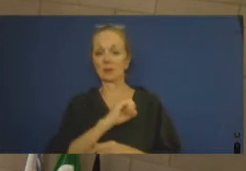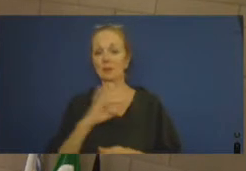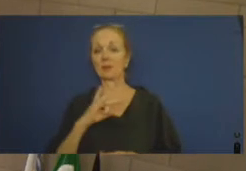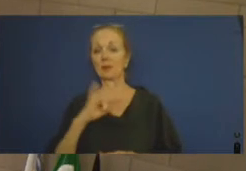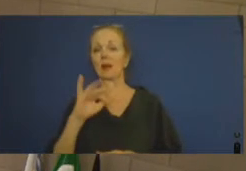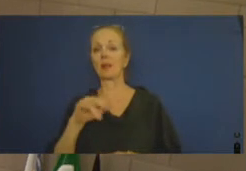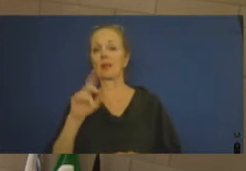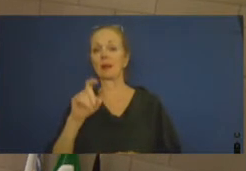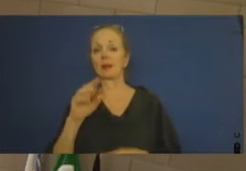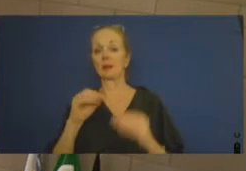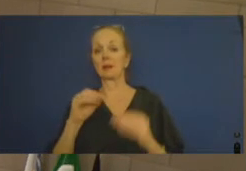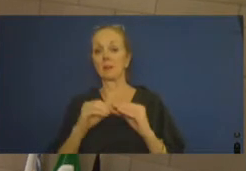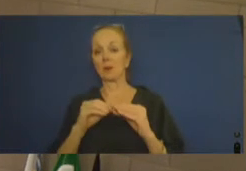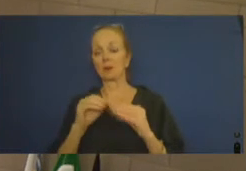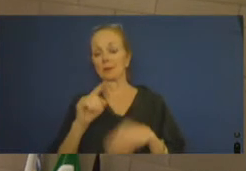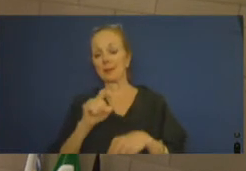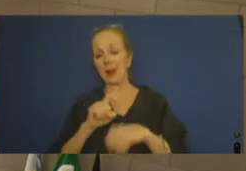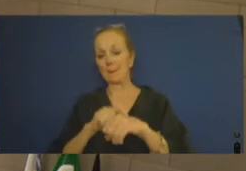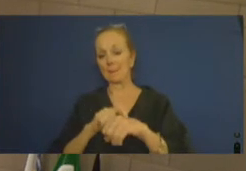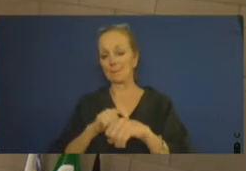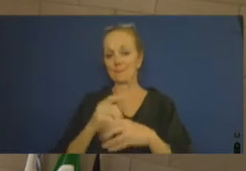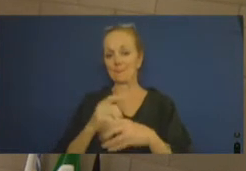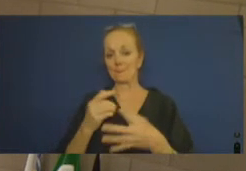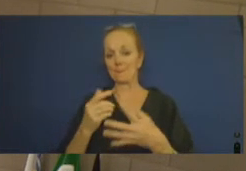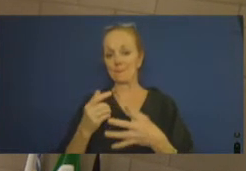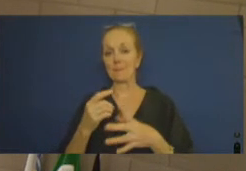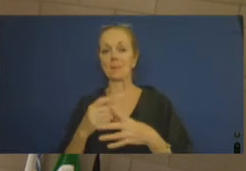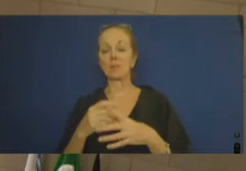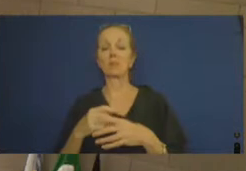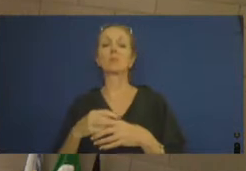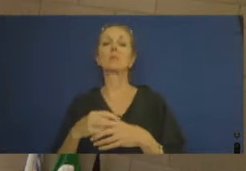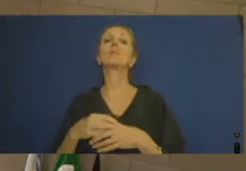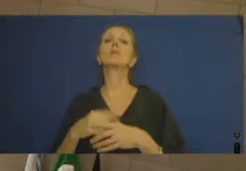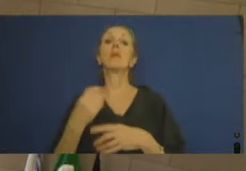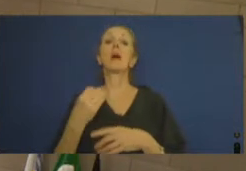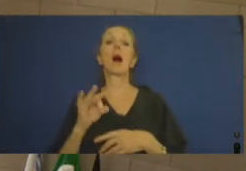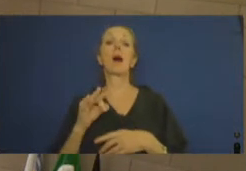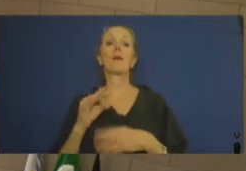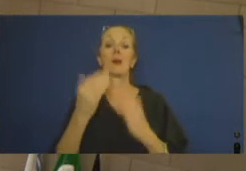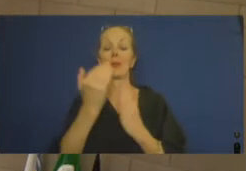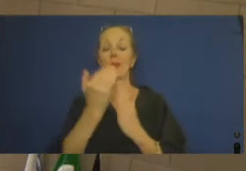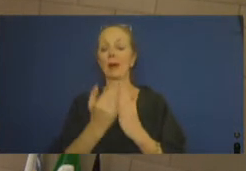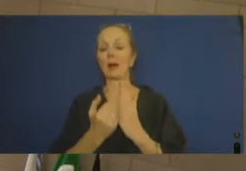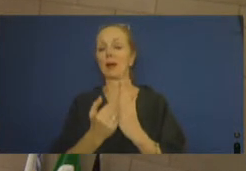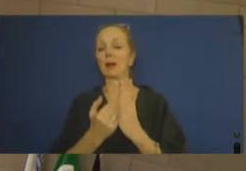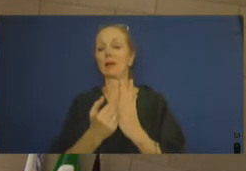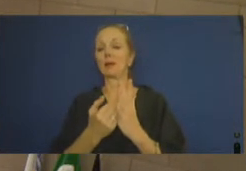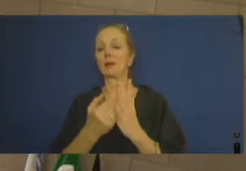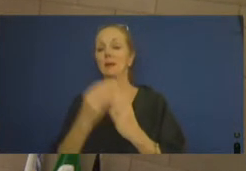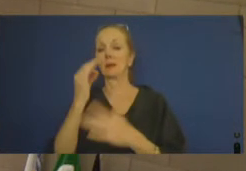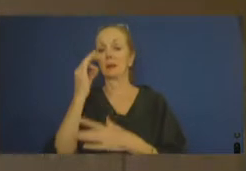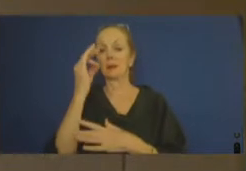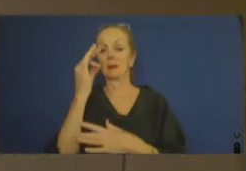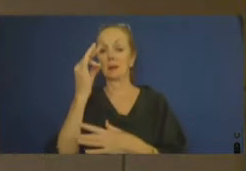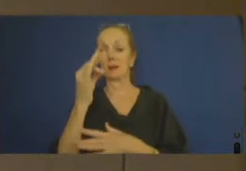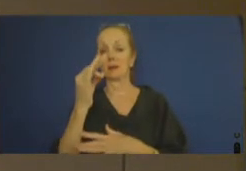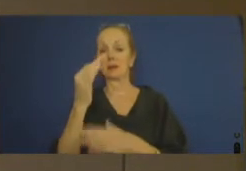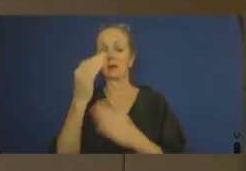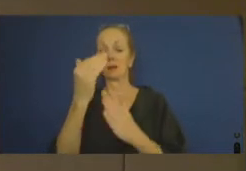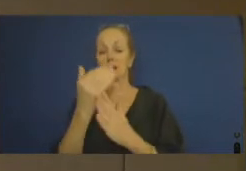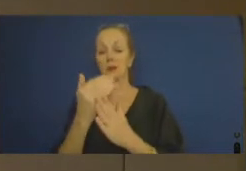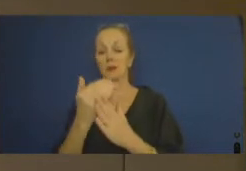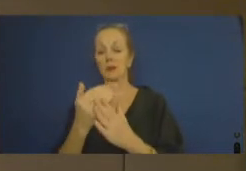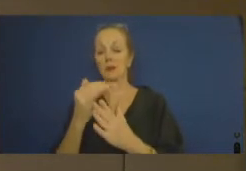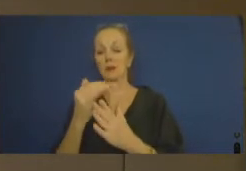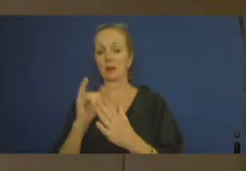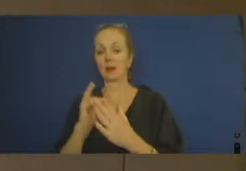need more time, then you could just take it off of the agenda and put it on a future agenda. That's sort